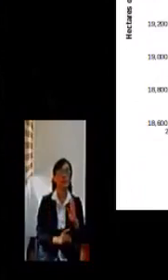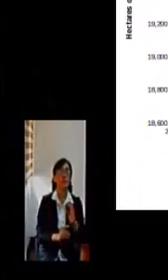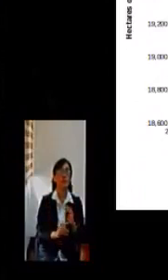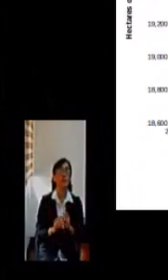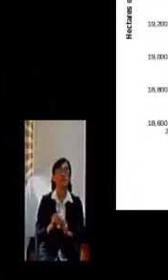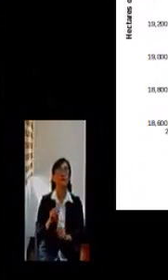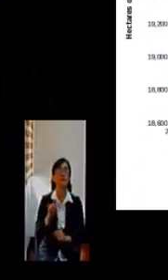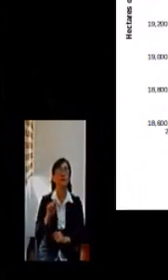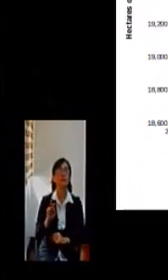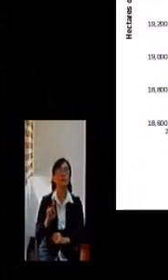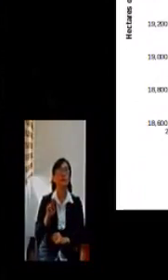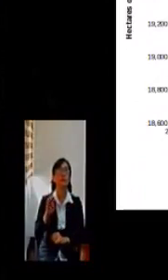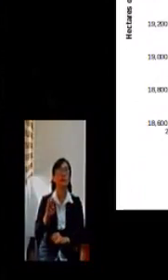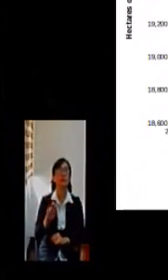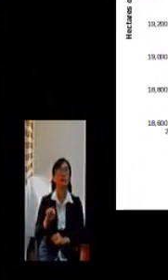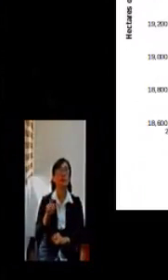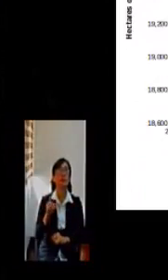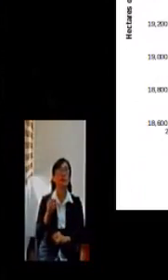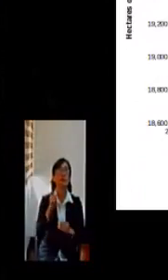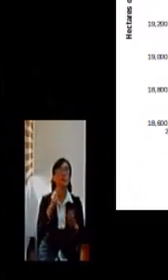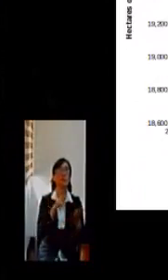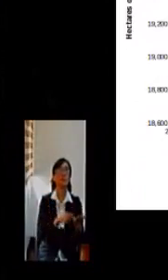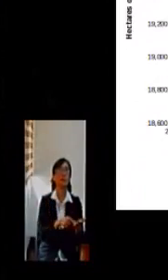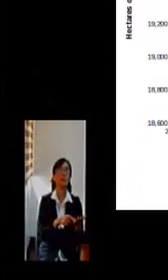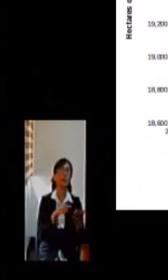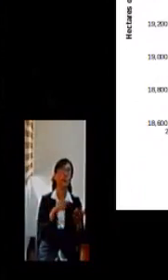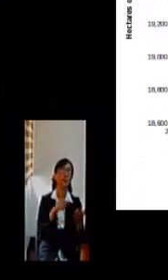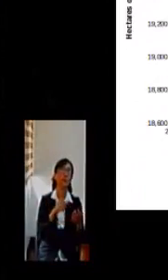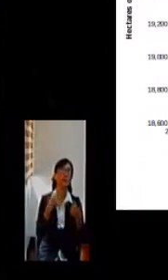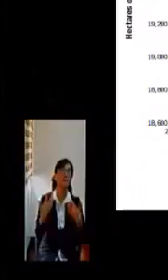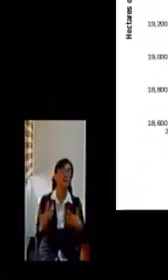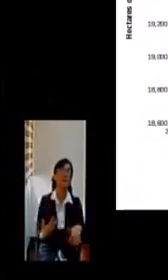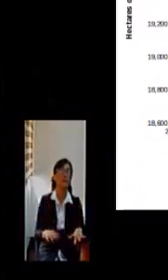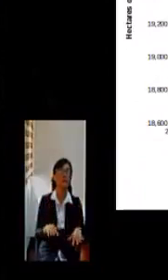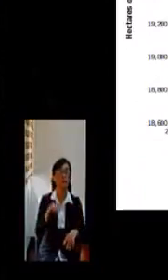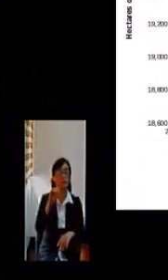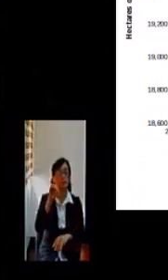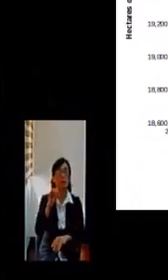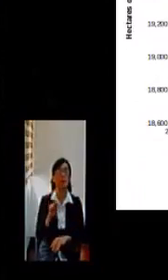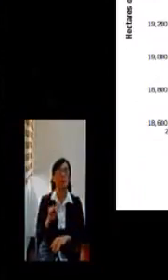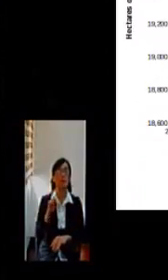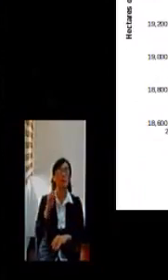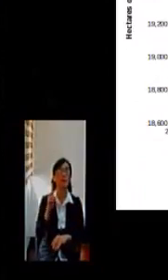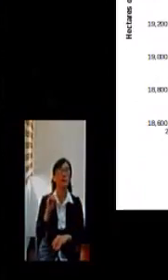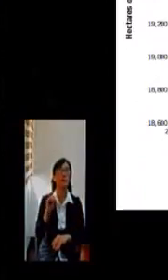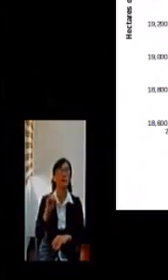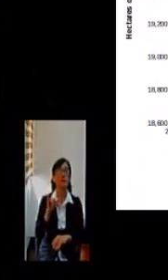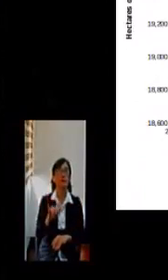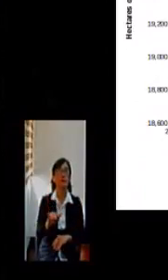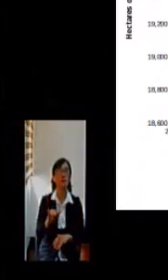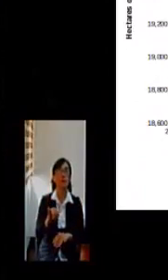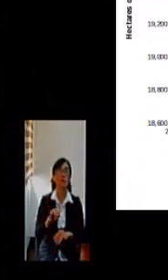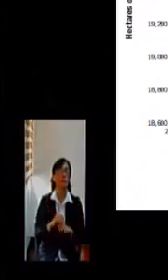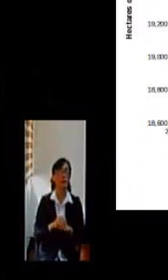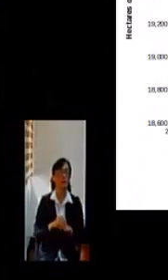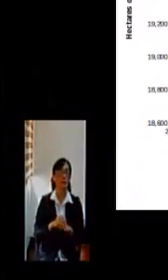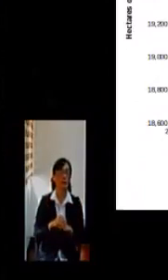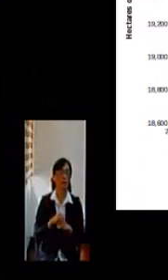And let me point out that at the point after Ondoy, you would see a spike